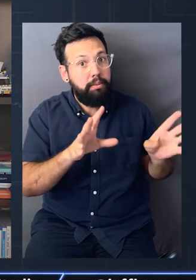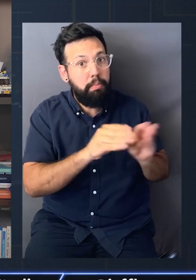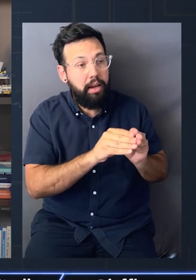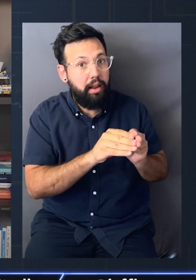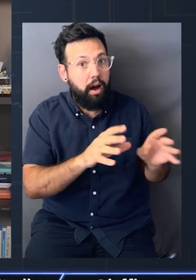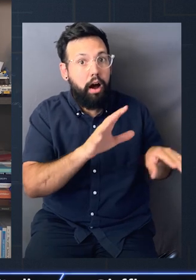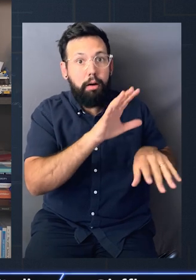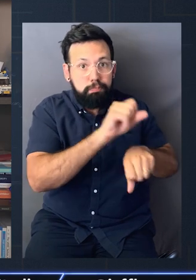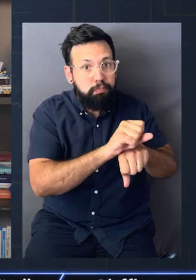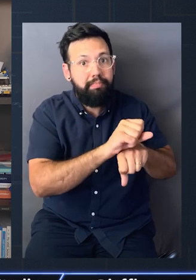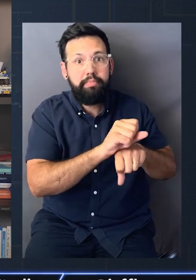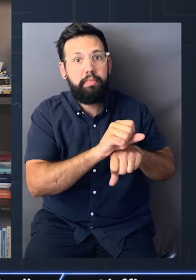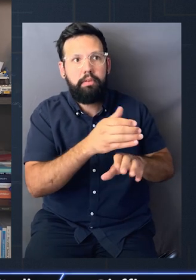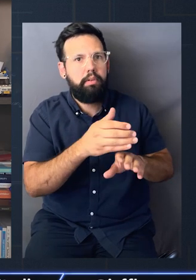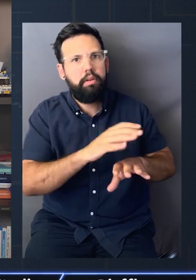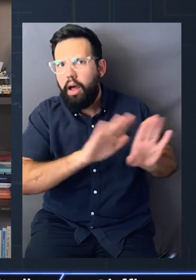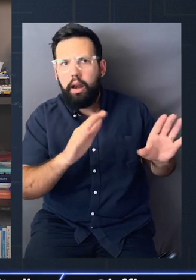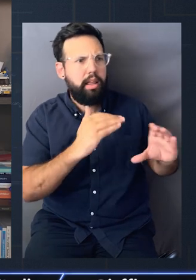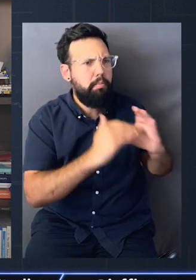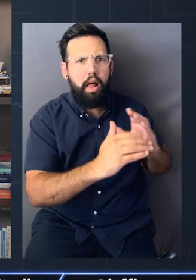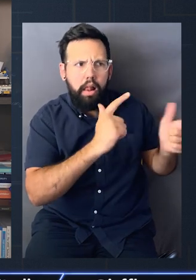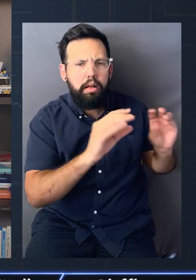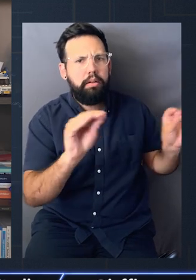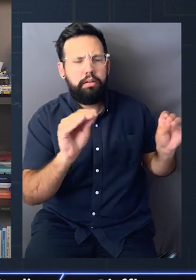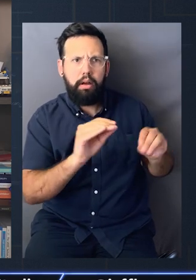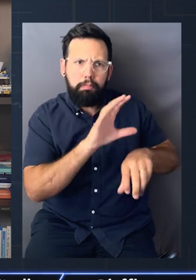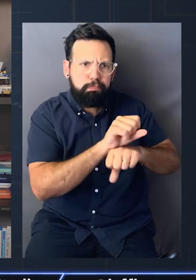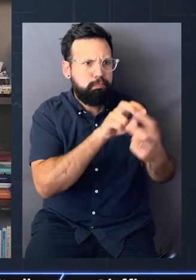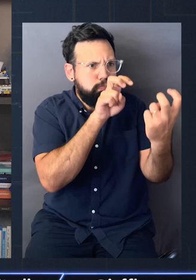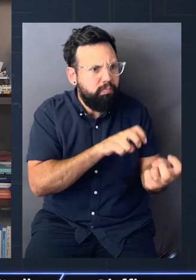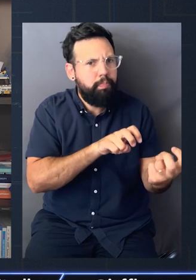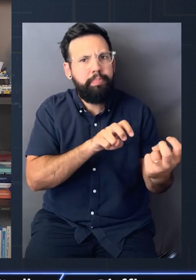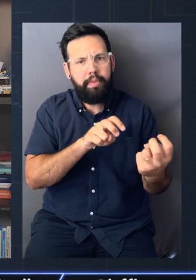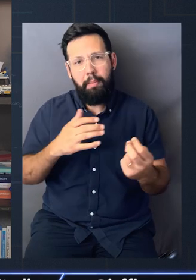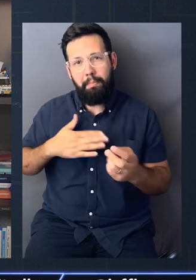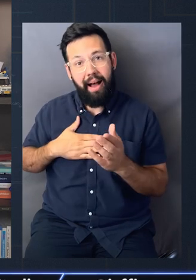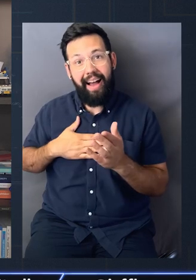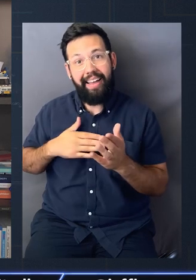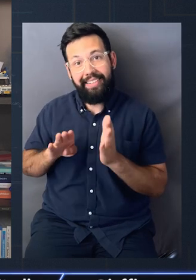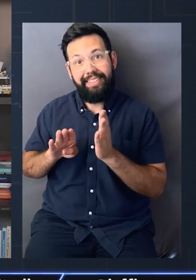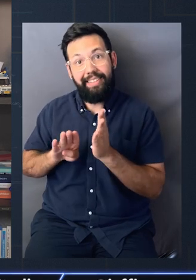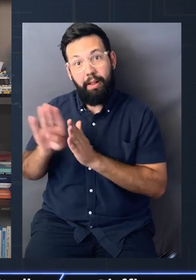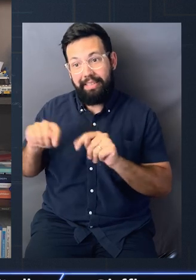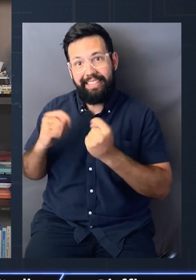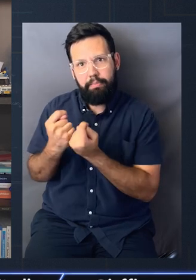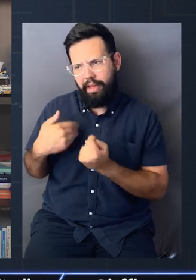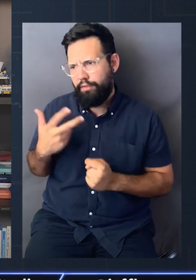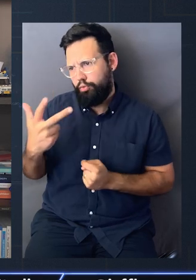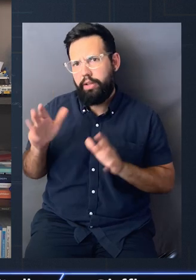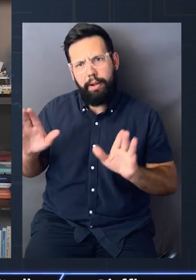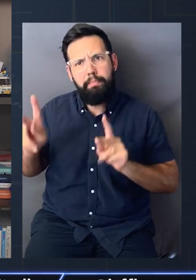in-person meeting rather than just doing some emails. And I'm running a little dev team. I've got three great folks on my team that have been there for a long